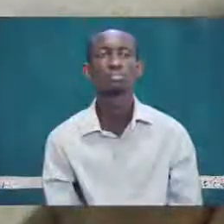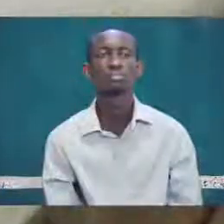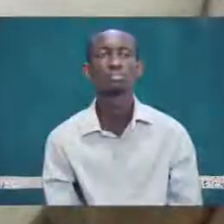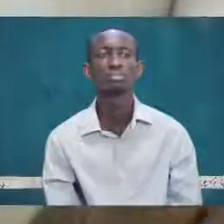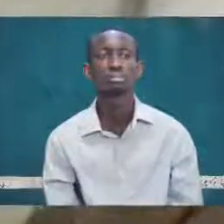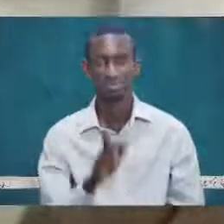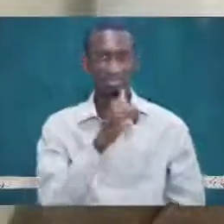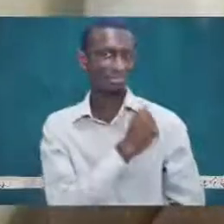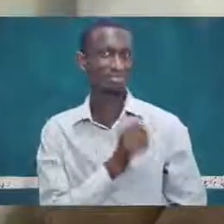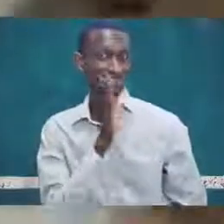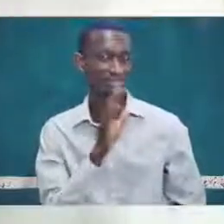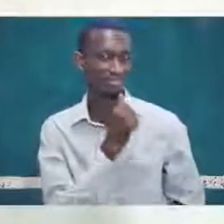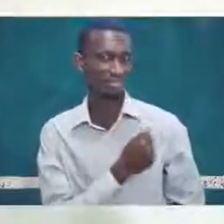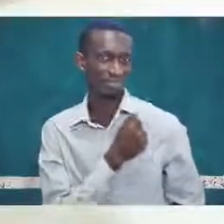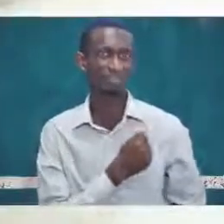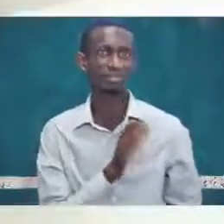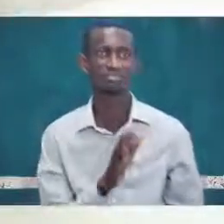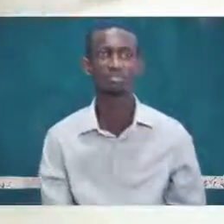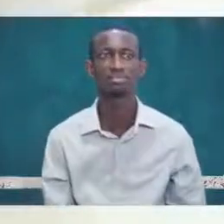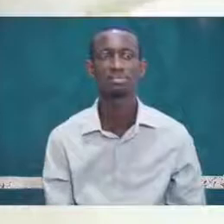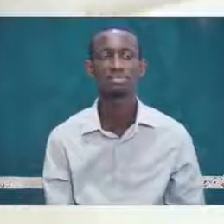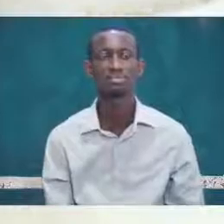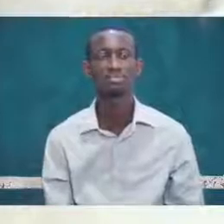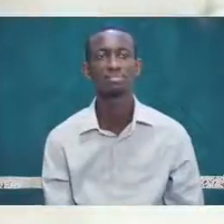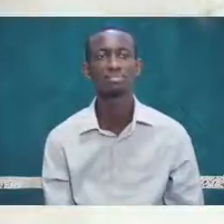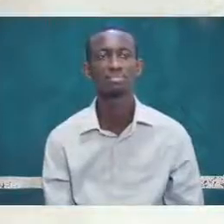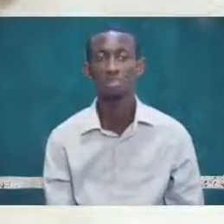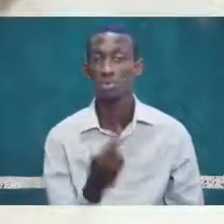And then patiently heat the litmus paper.